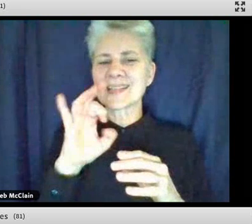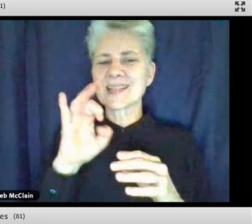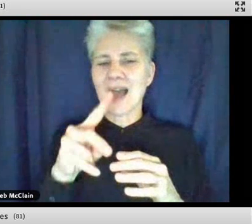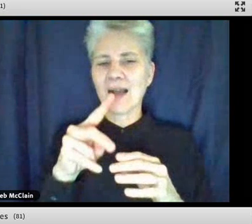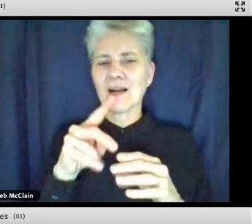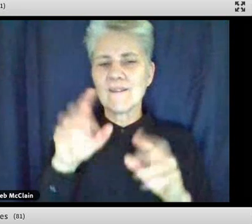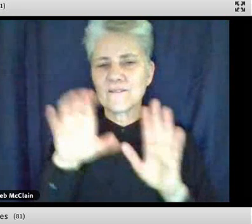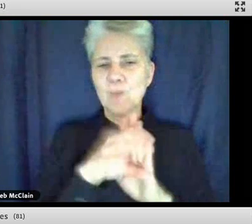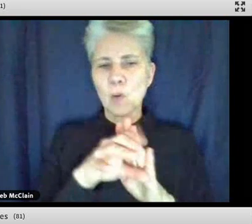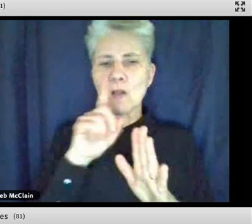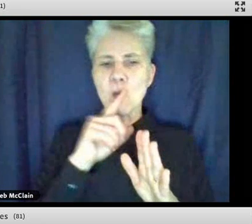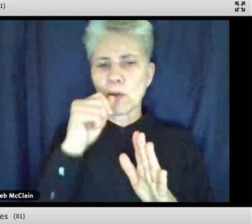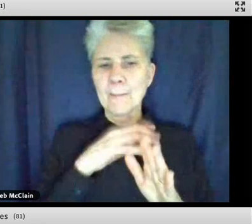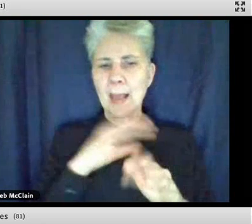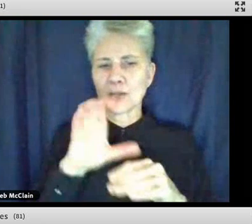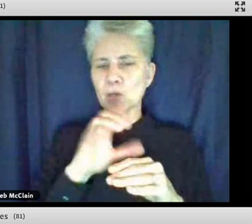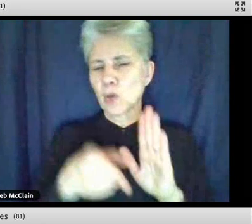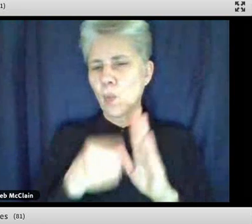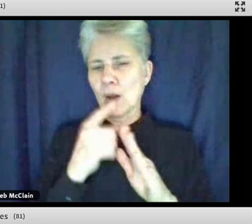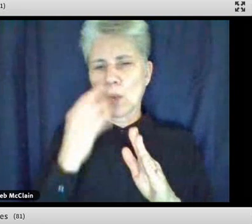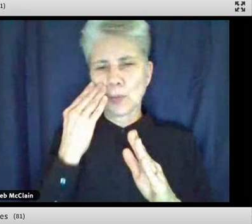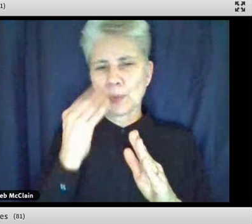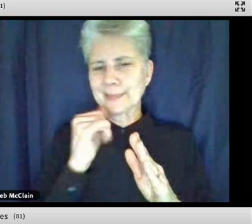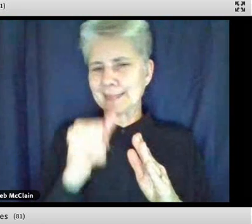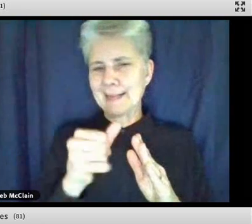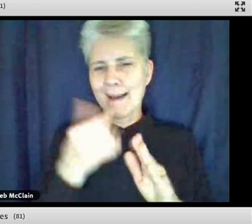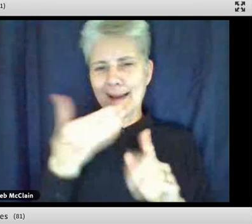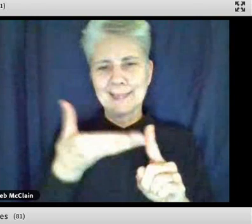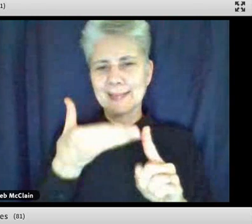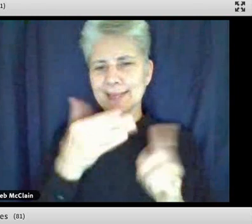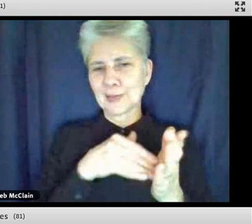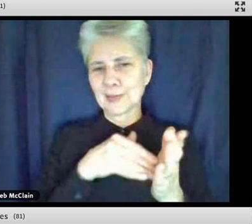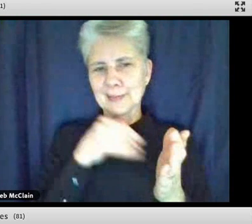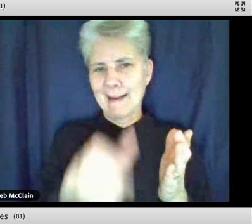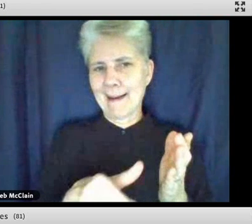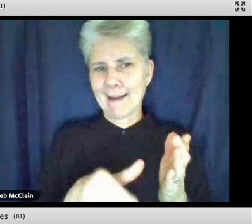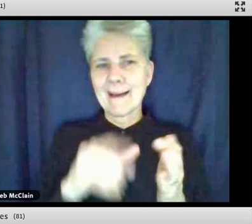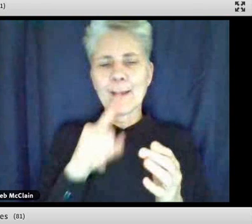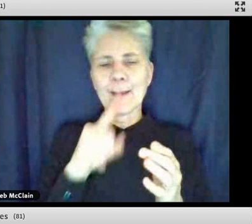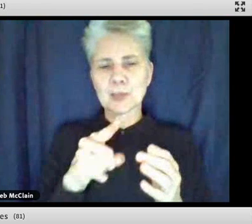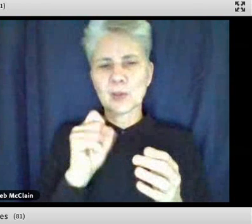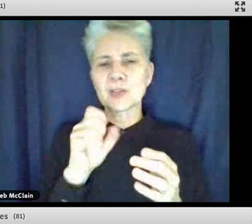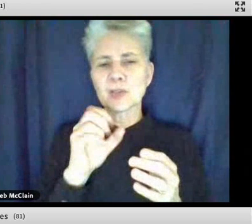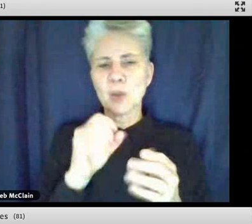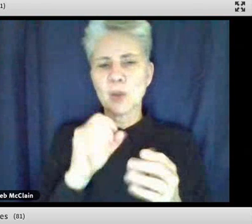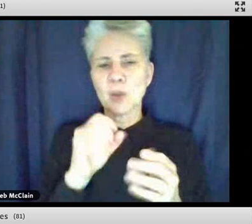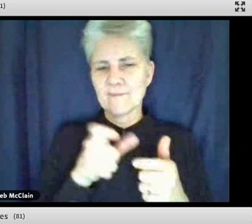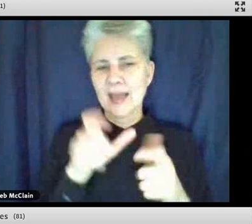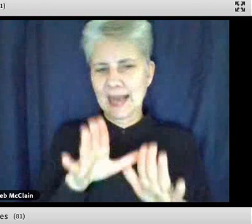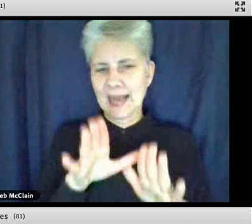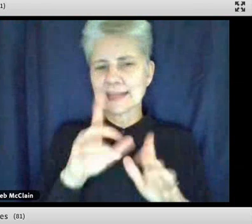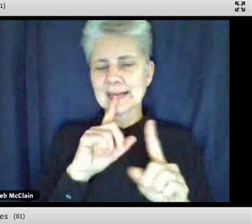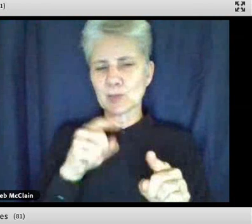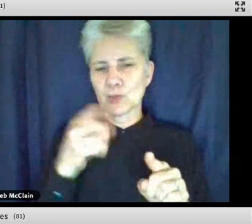So right away, it's not him. Absolutely. So some fantastic answers